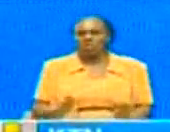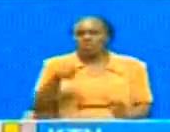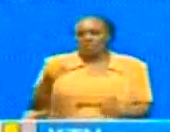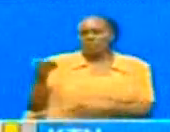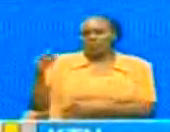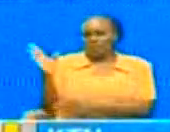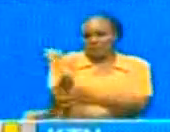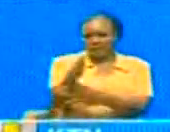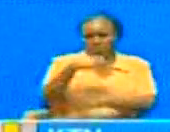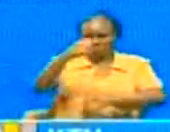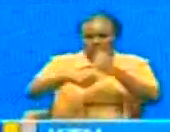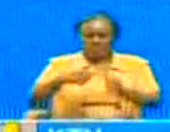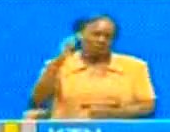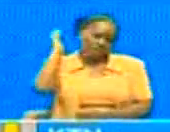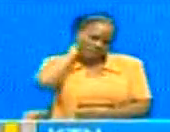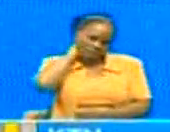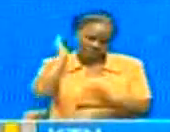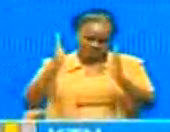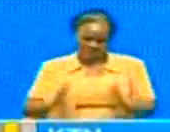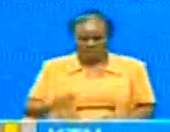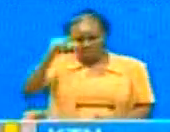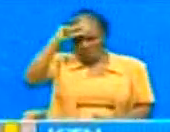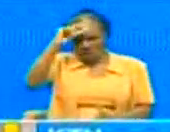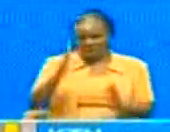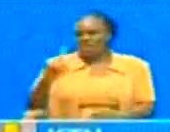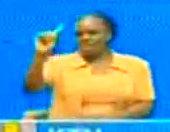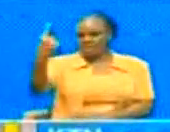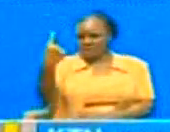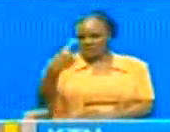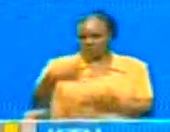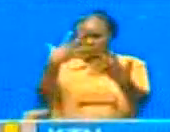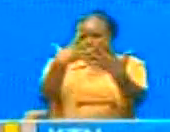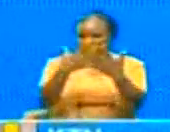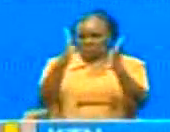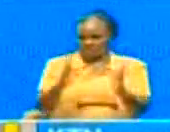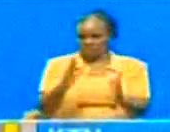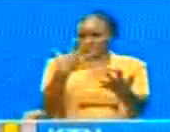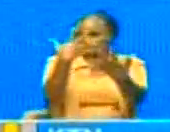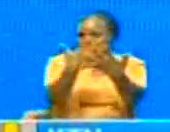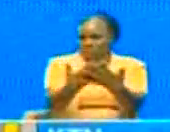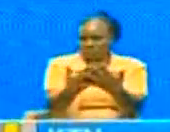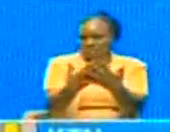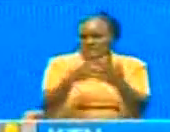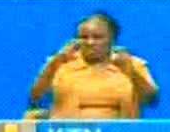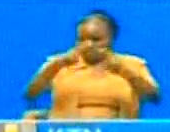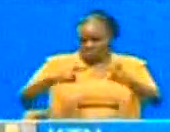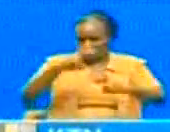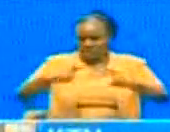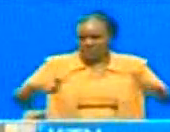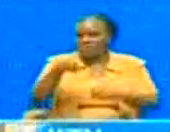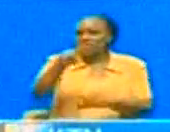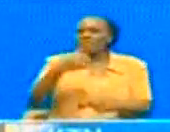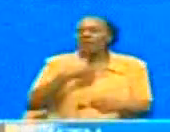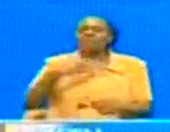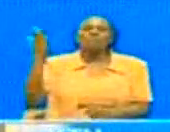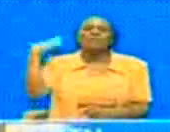this morning. Now, Muranga Governor Mwangi Wa Iria became the first casualty today as he was arrested by detectives of a case he